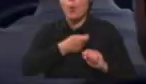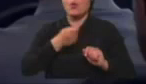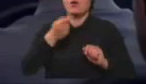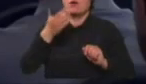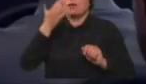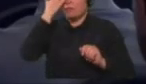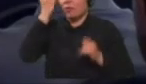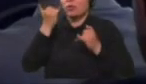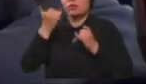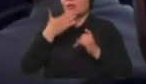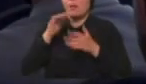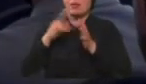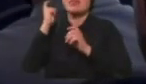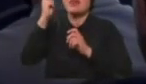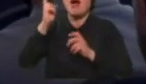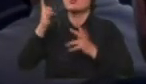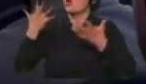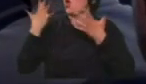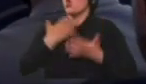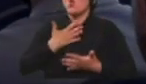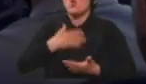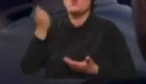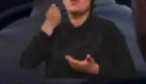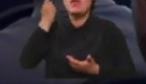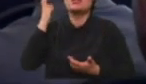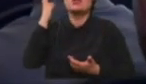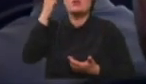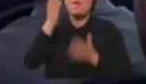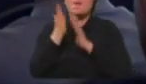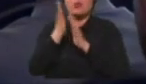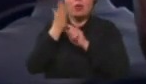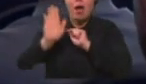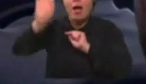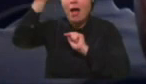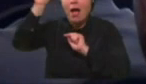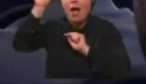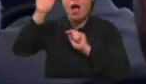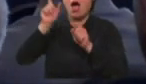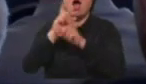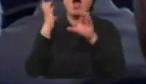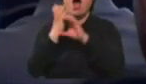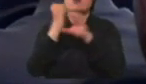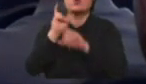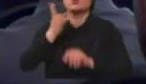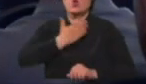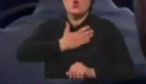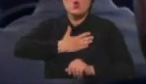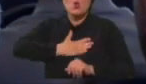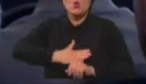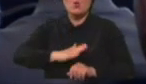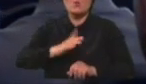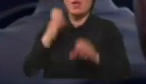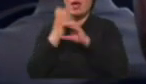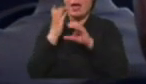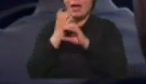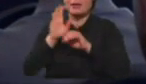trams. Wave your hands so the cameras can catch it. Okay, how about buses? Hands up for buses. You